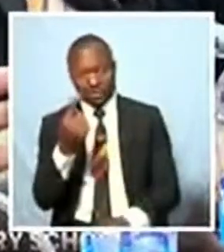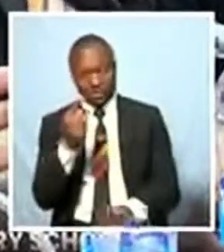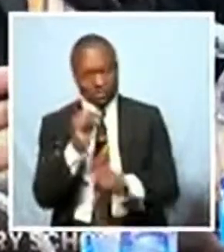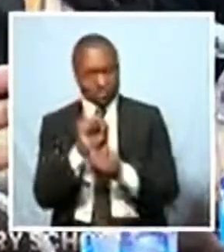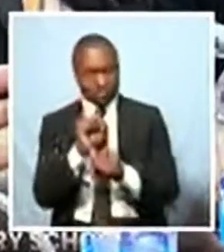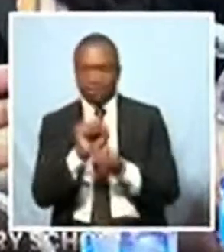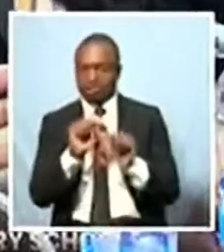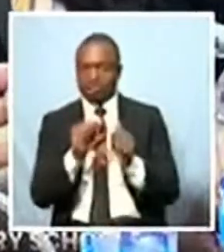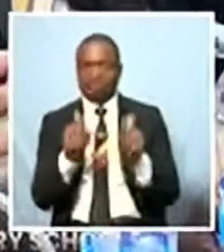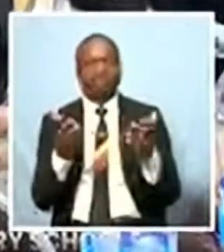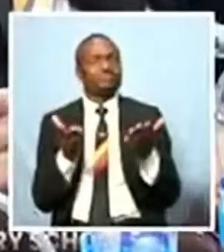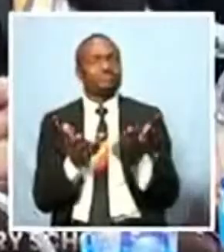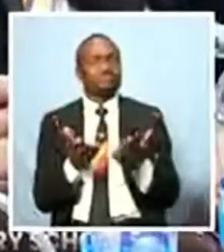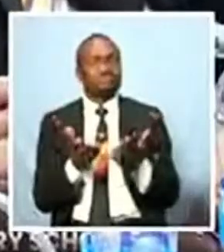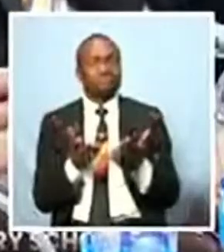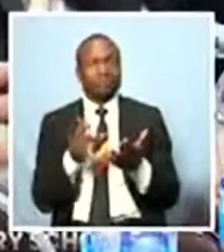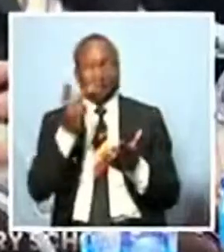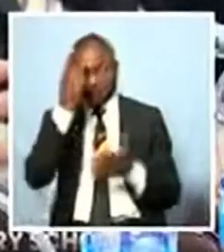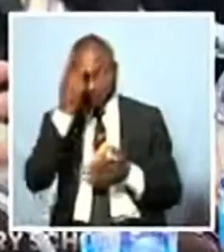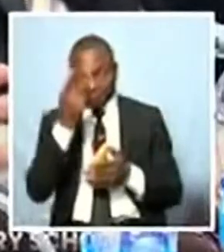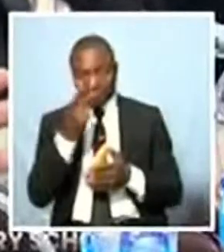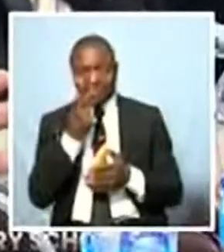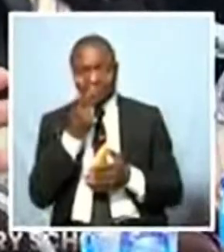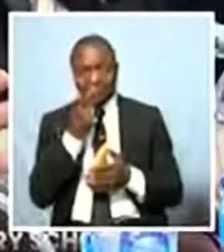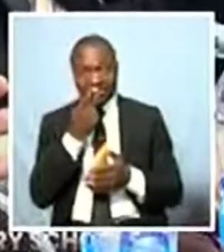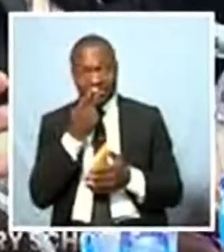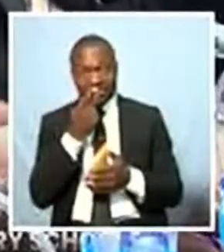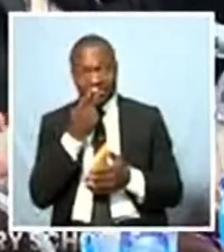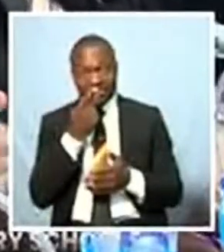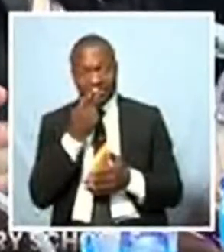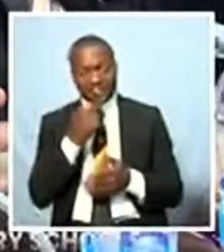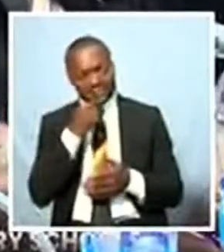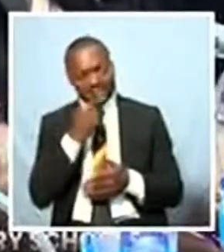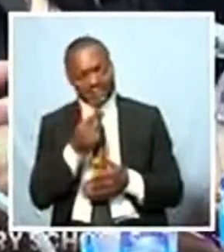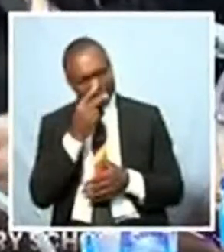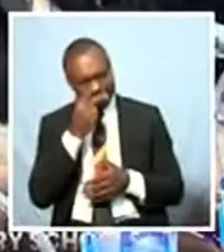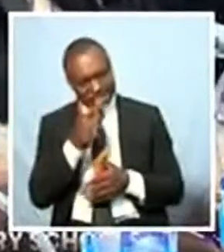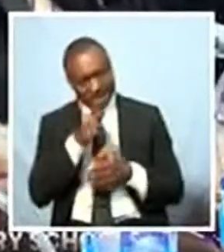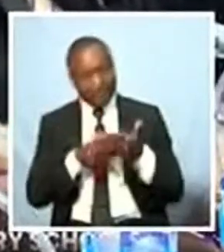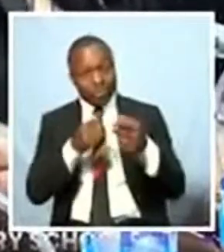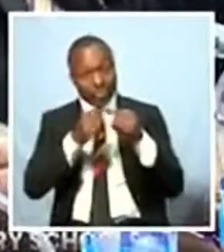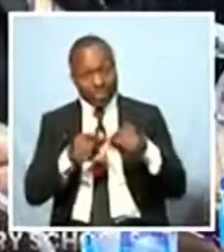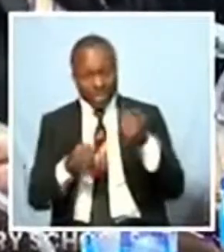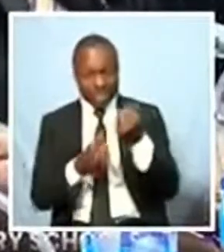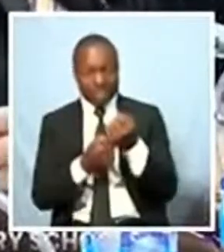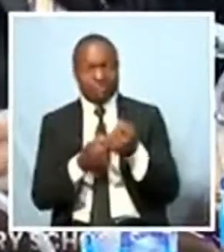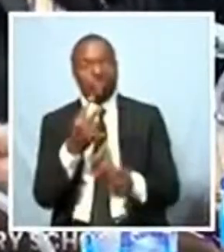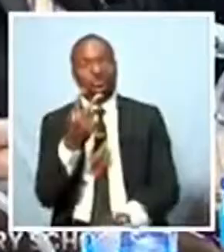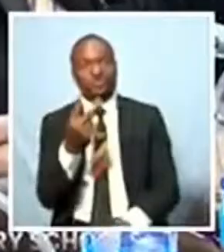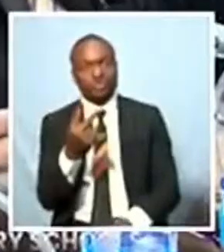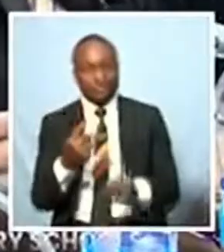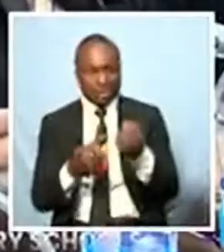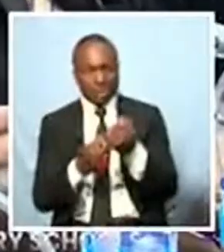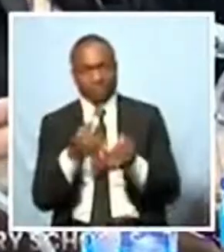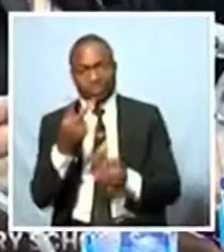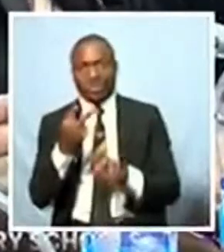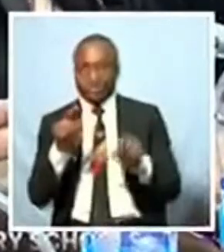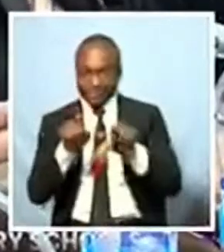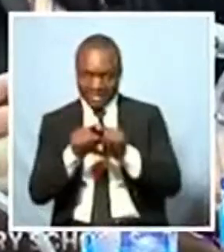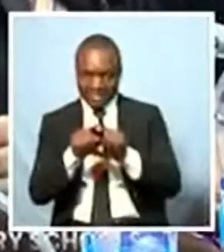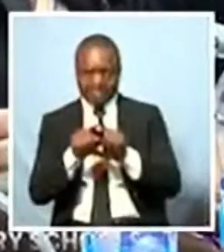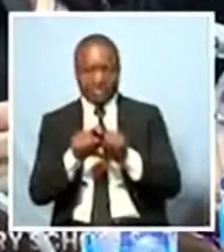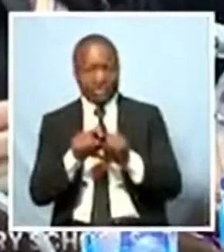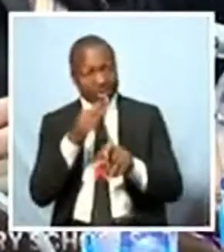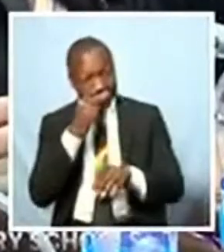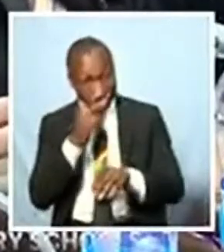well. The parents and guardians say, okay, let's see maybe what will happen in term 2. Term 2 is the same. Okay,